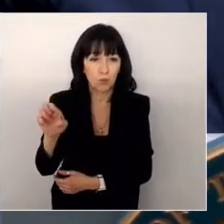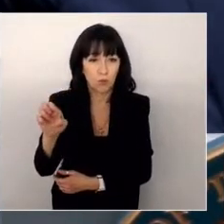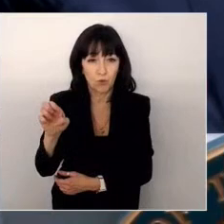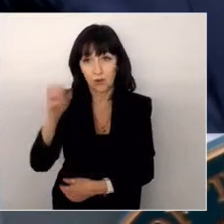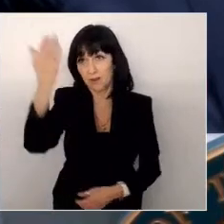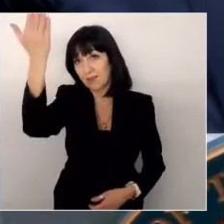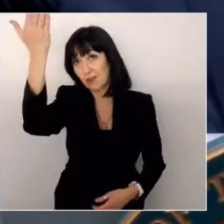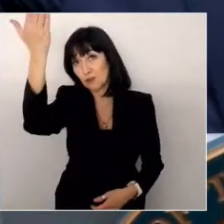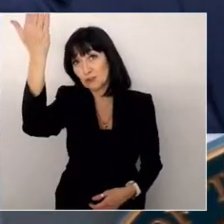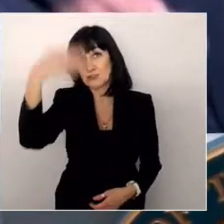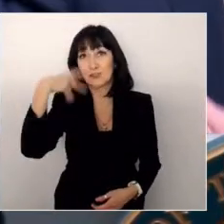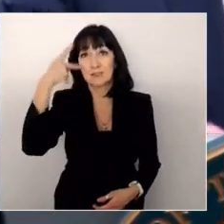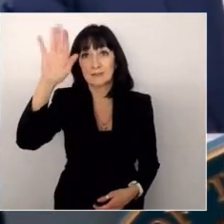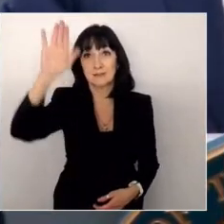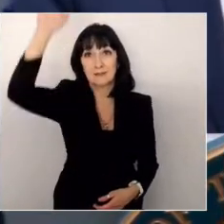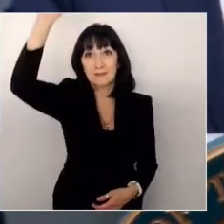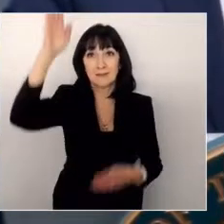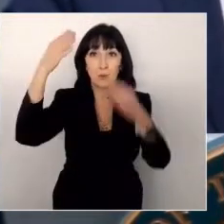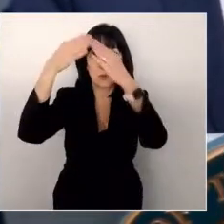way up in the corner,